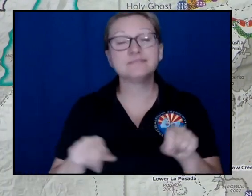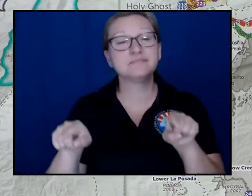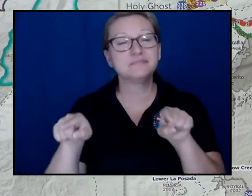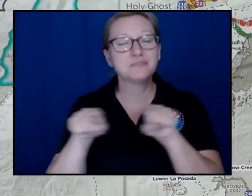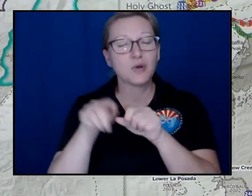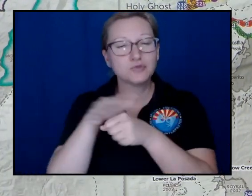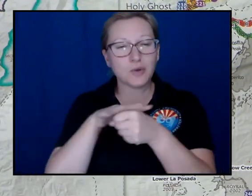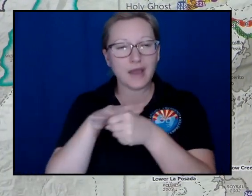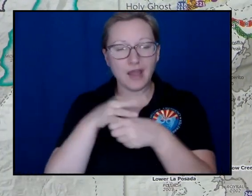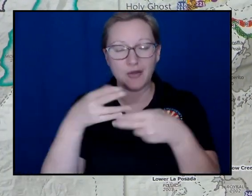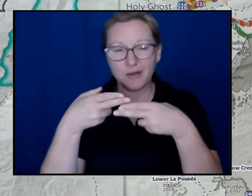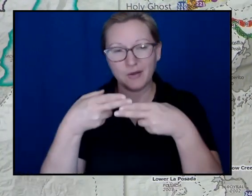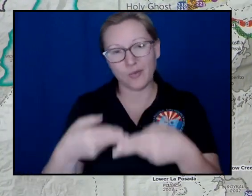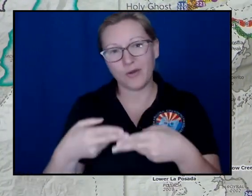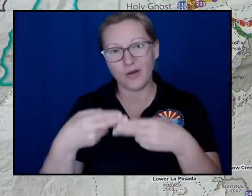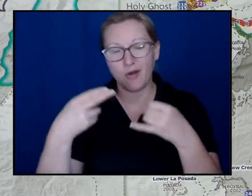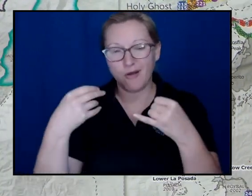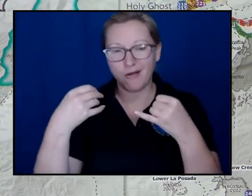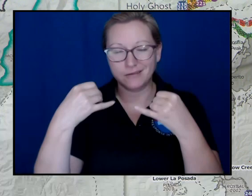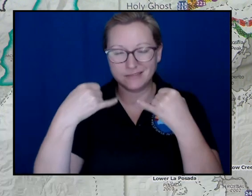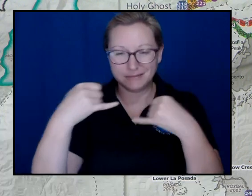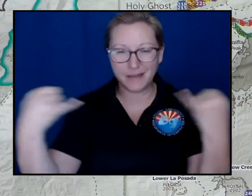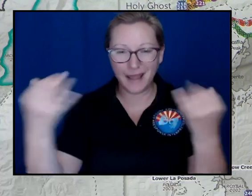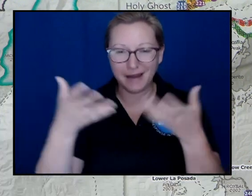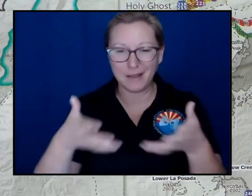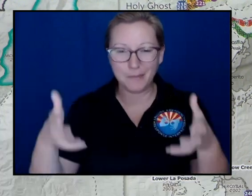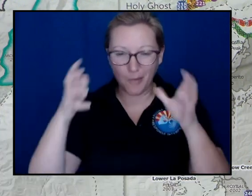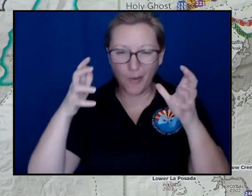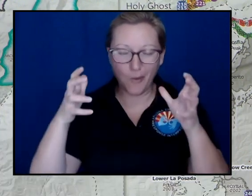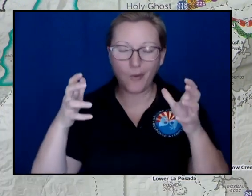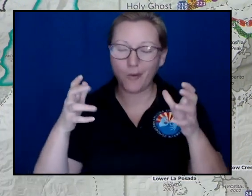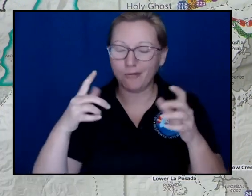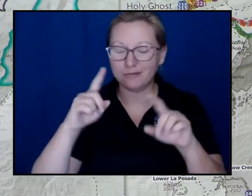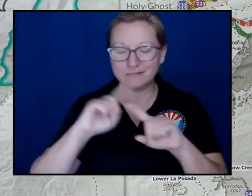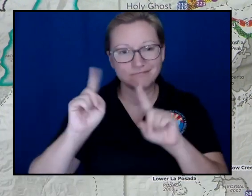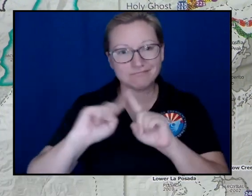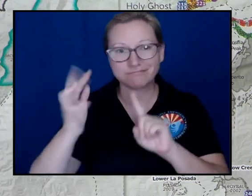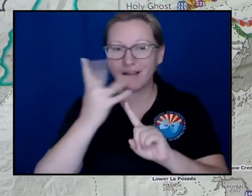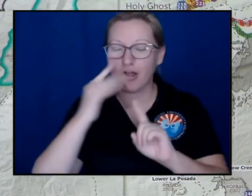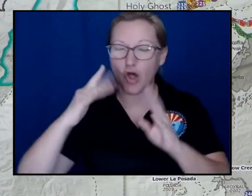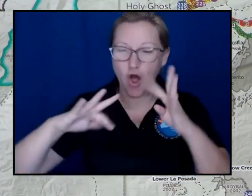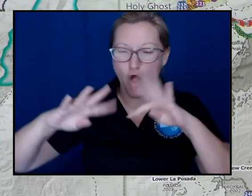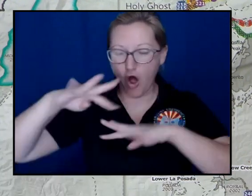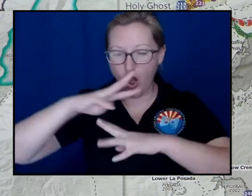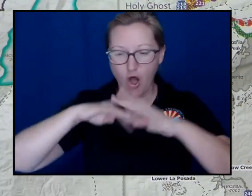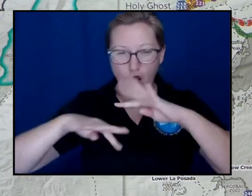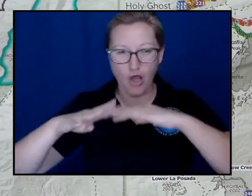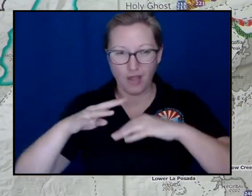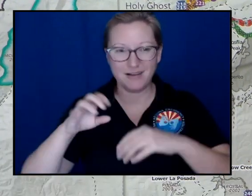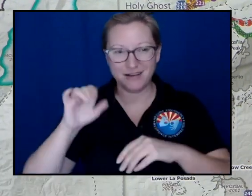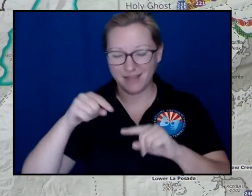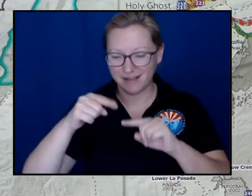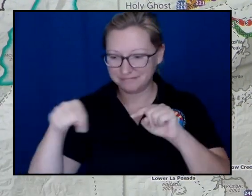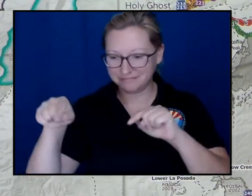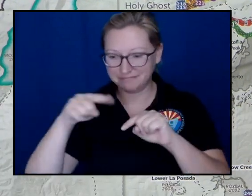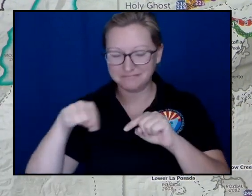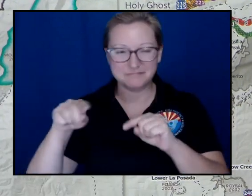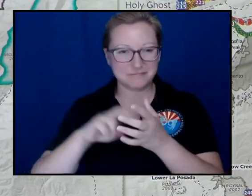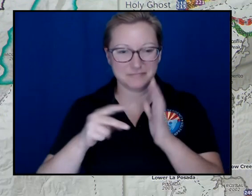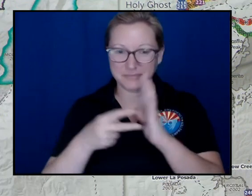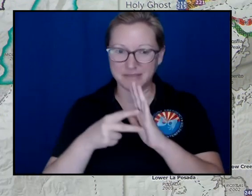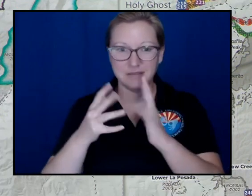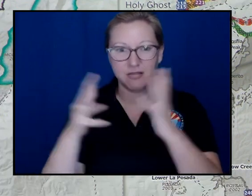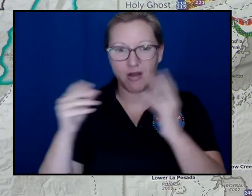colors of red, orange, and yellow. Just a mix, that's an indicator for us that these lines need to be repaired, or